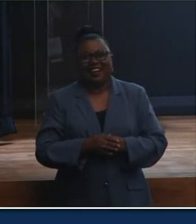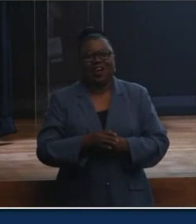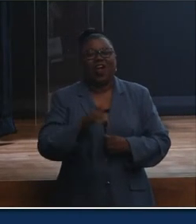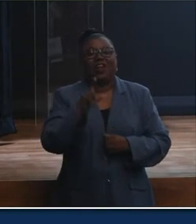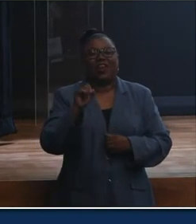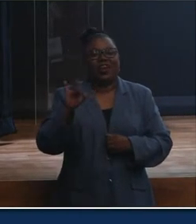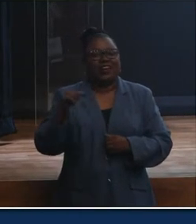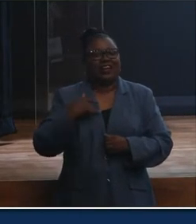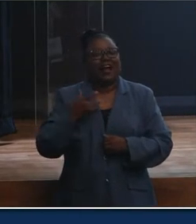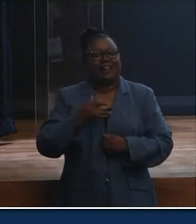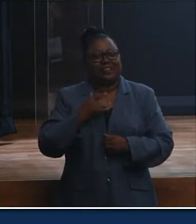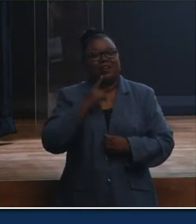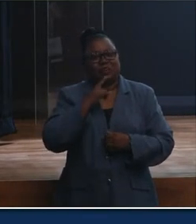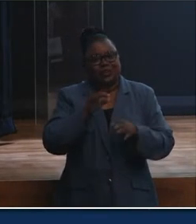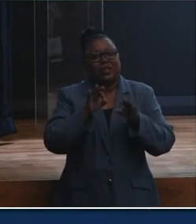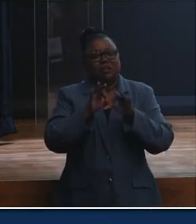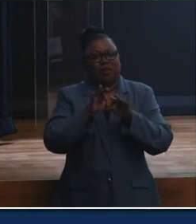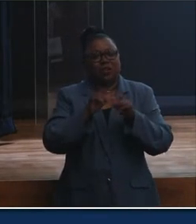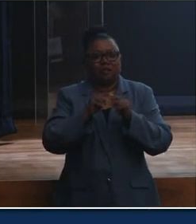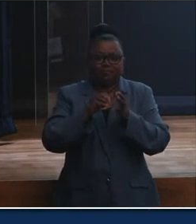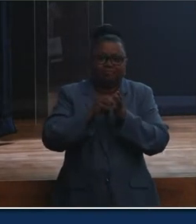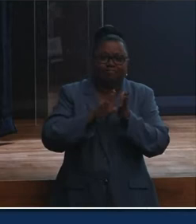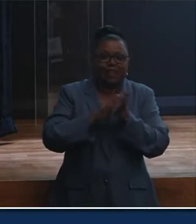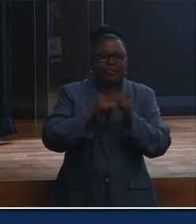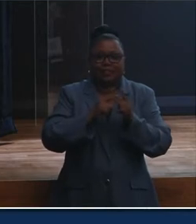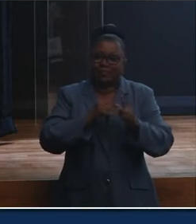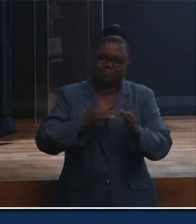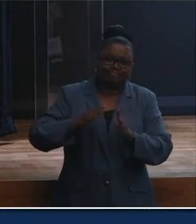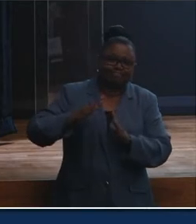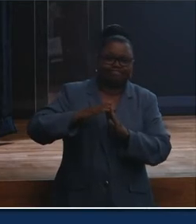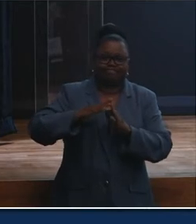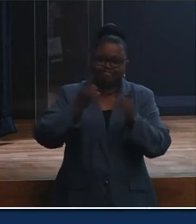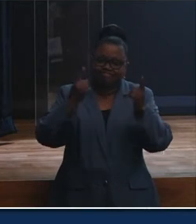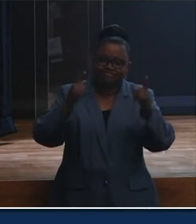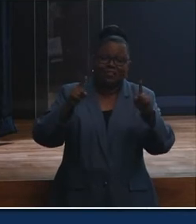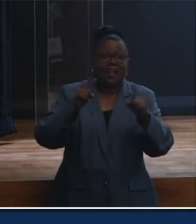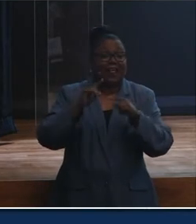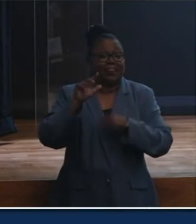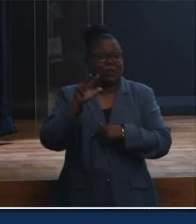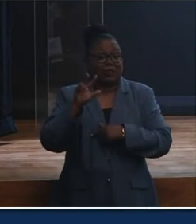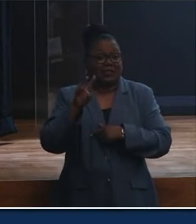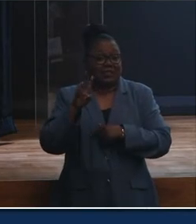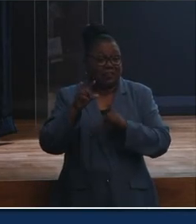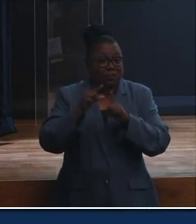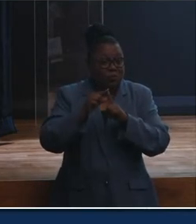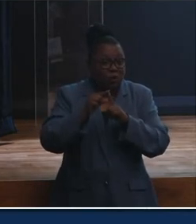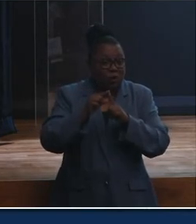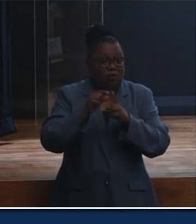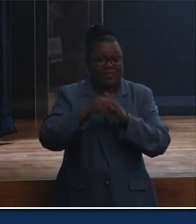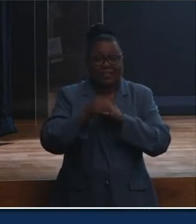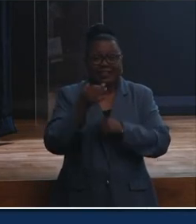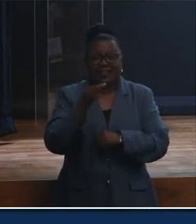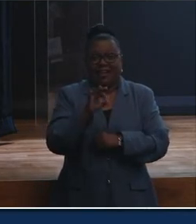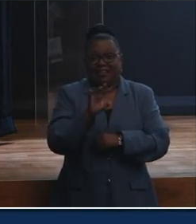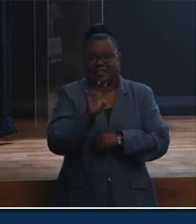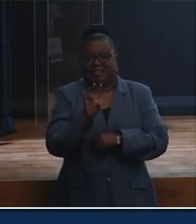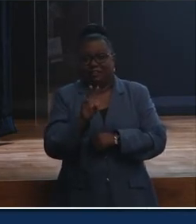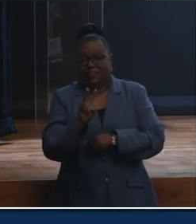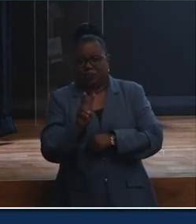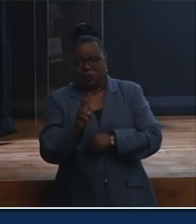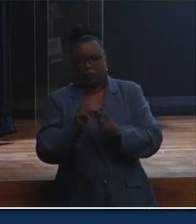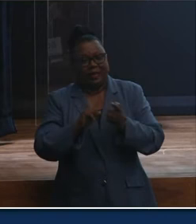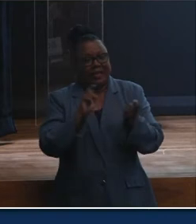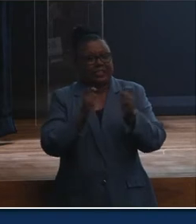Lori and I felt it important to mark this milestone. 37 words in 1972